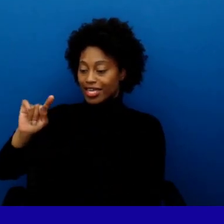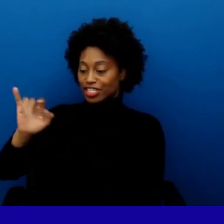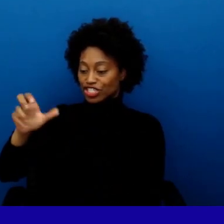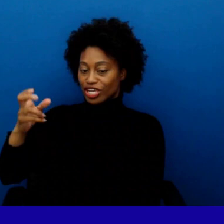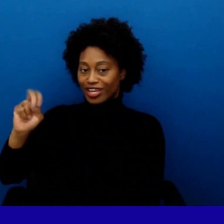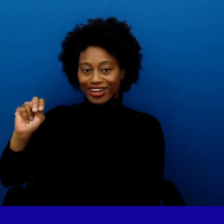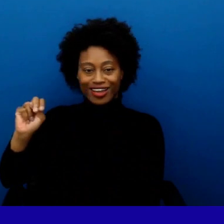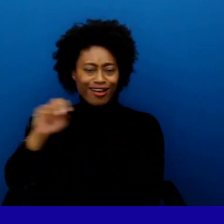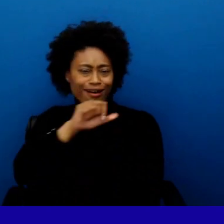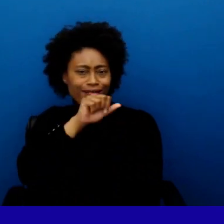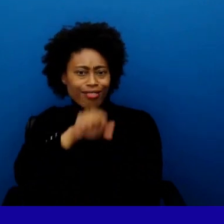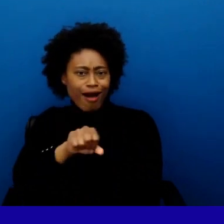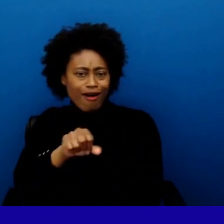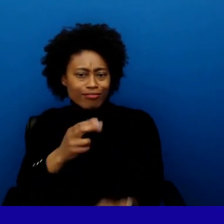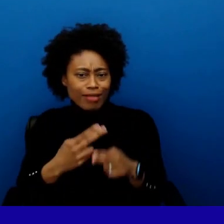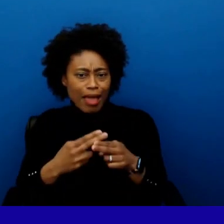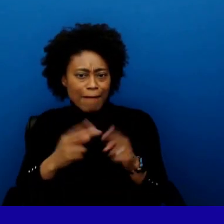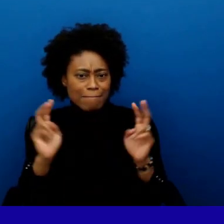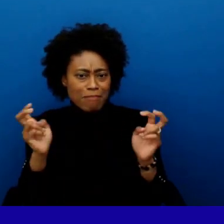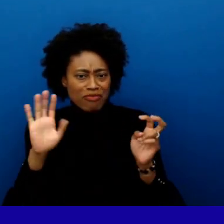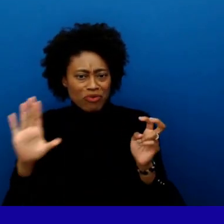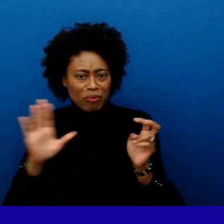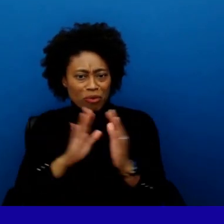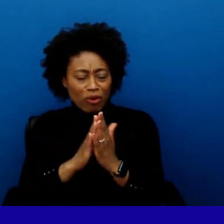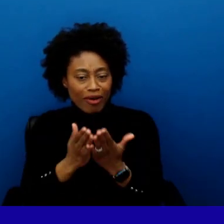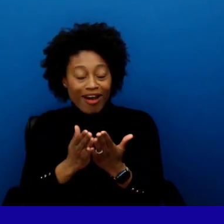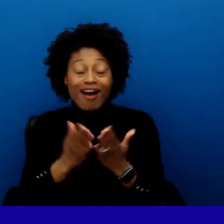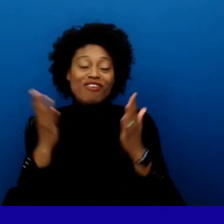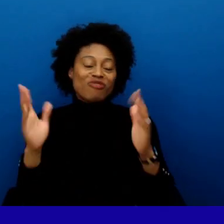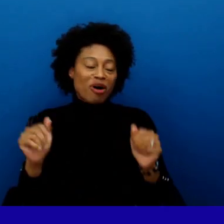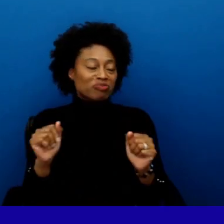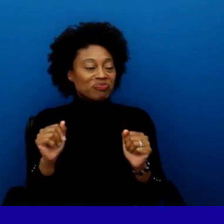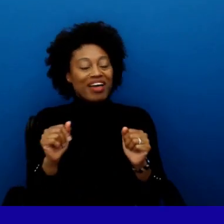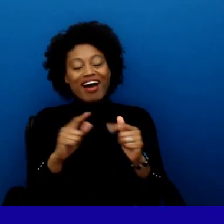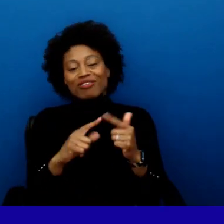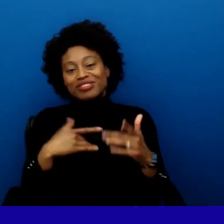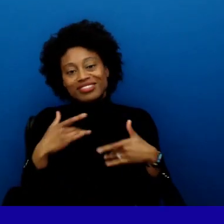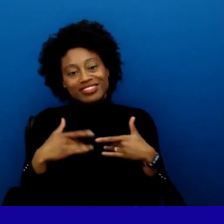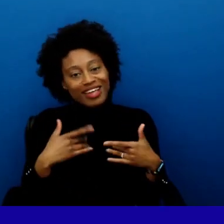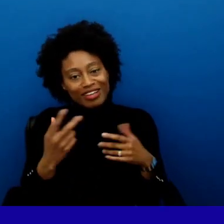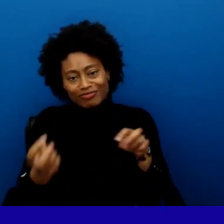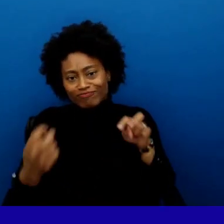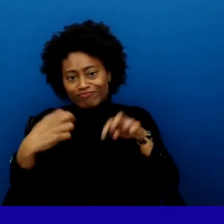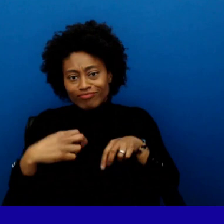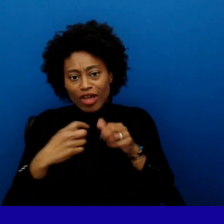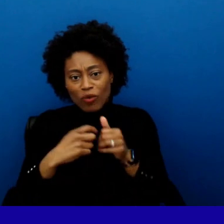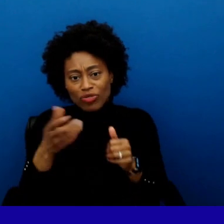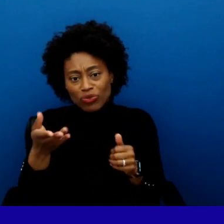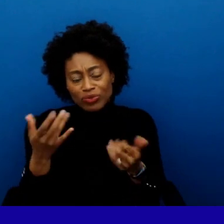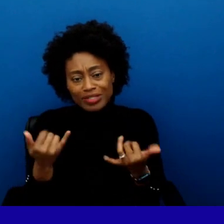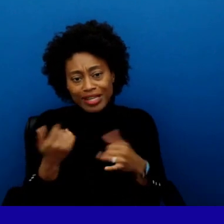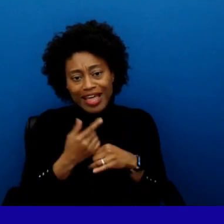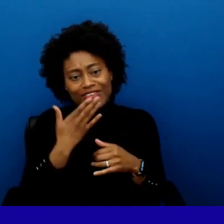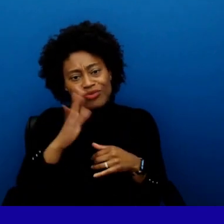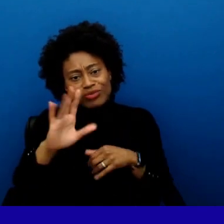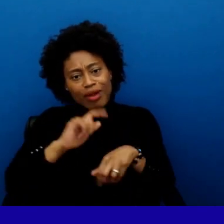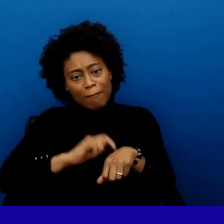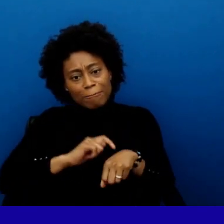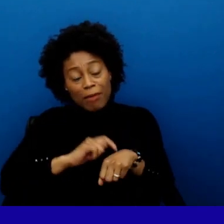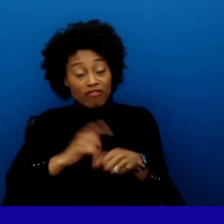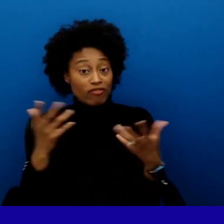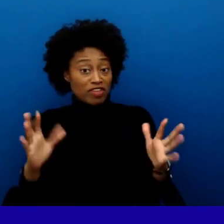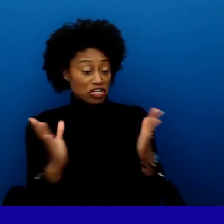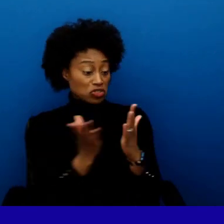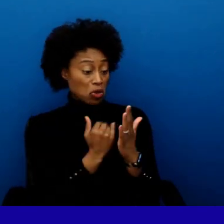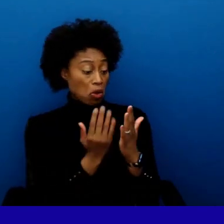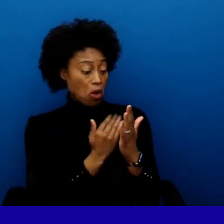name. So we're so excited to get to talk to you today. Thank you for taking the time. I've